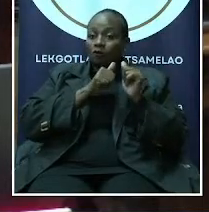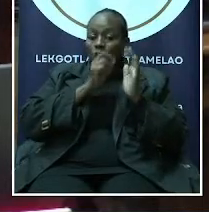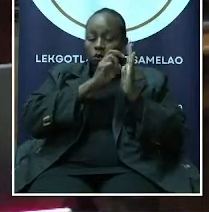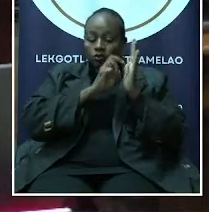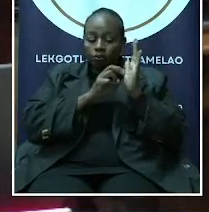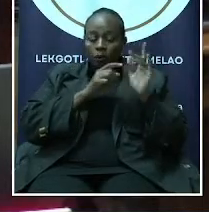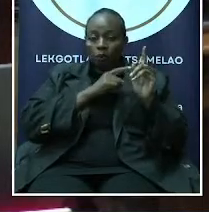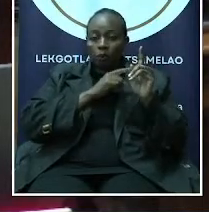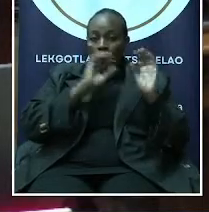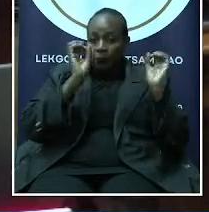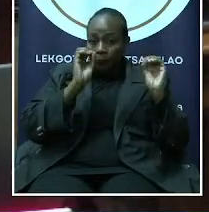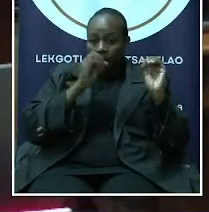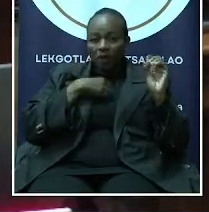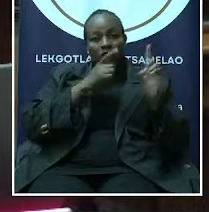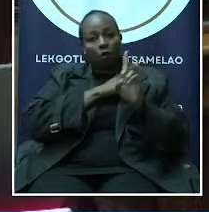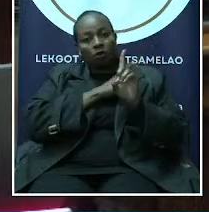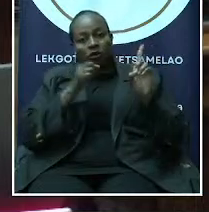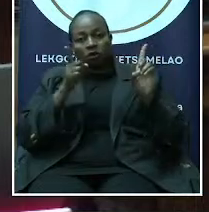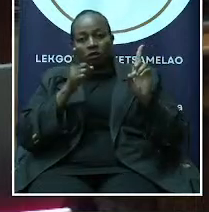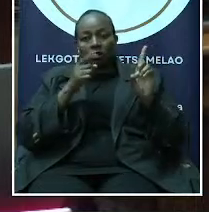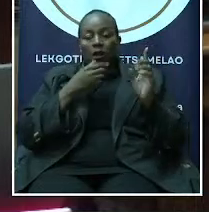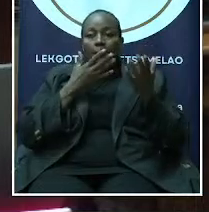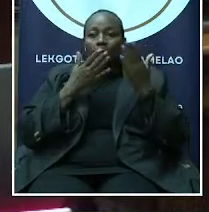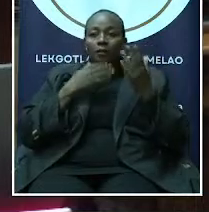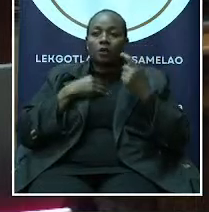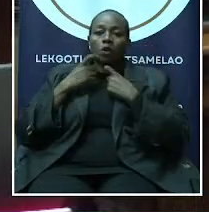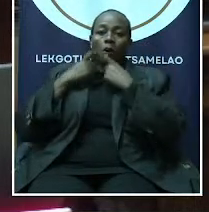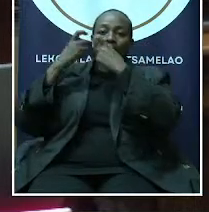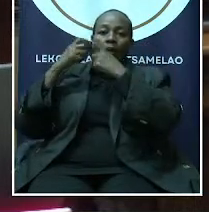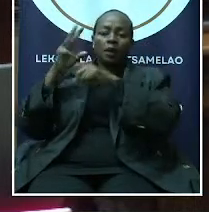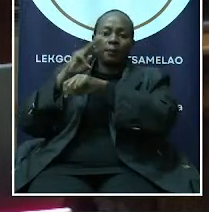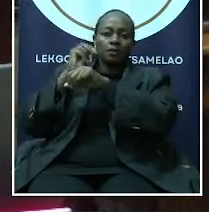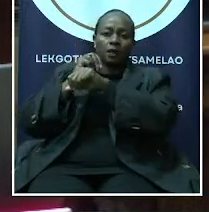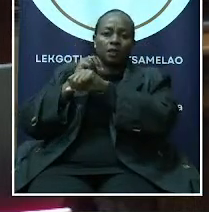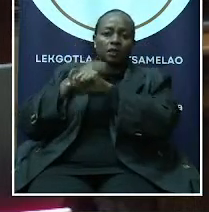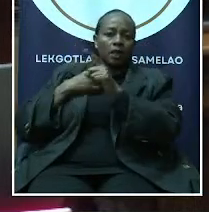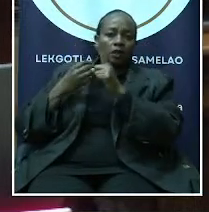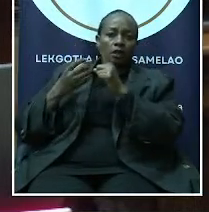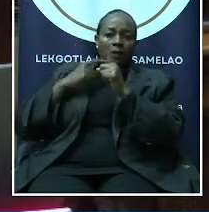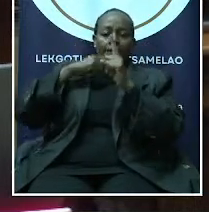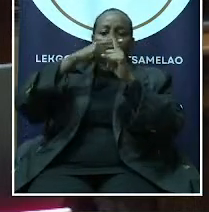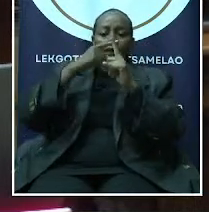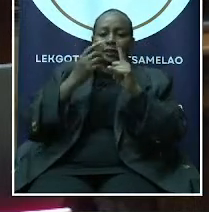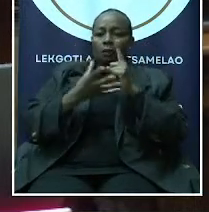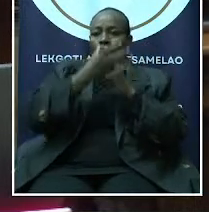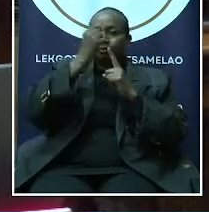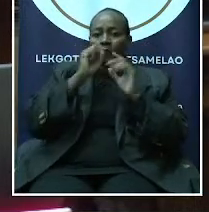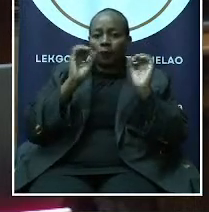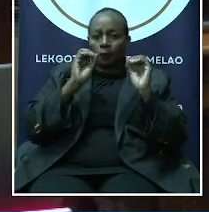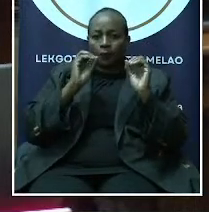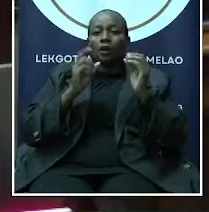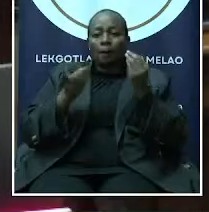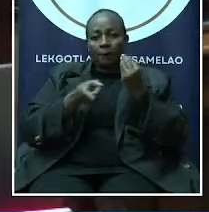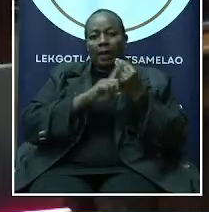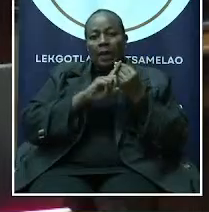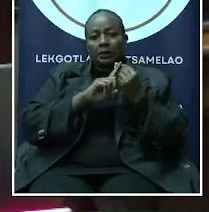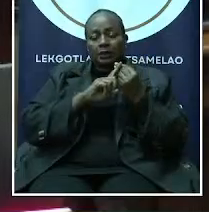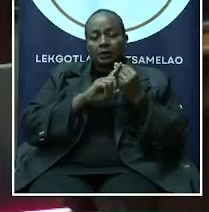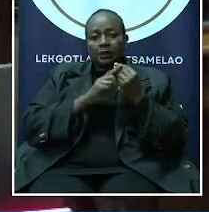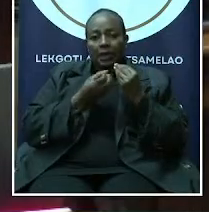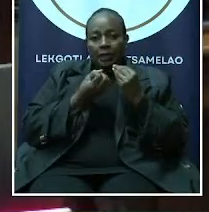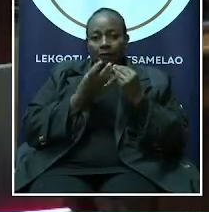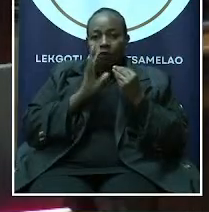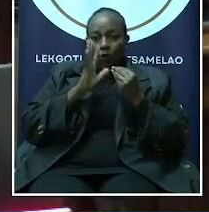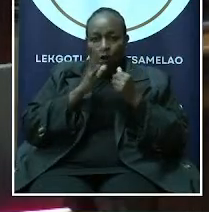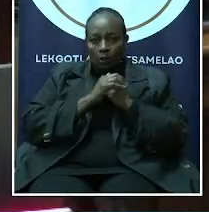us, or rather with a local municipality, and you don't meet those targets, then surely we will give you penalties based on